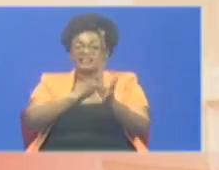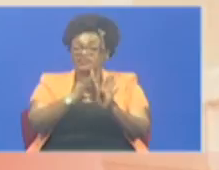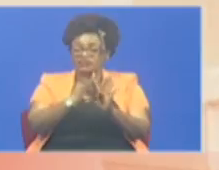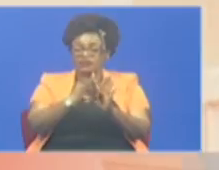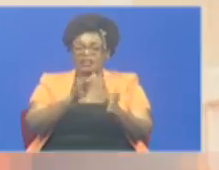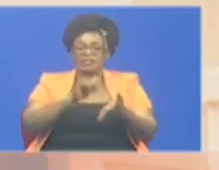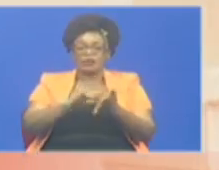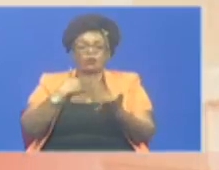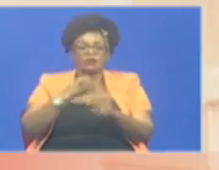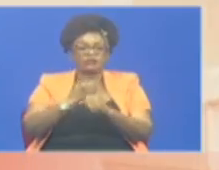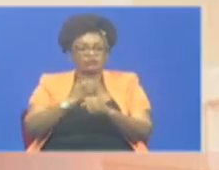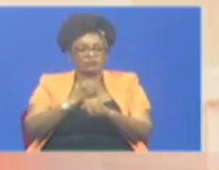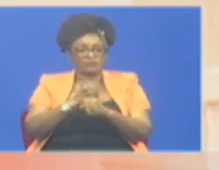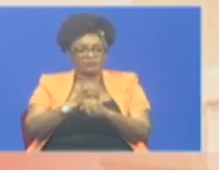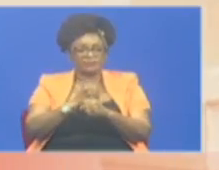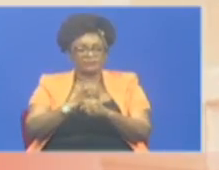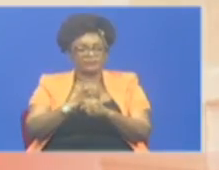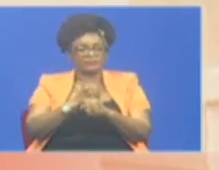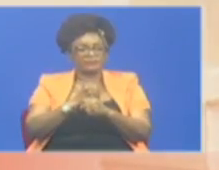take.